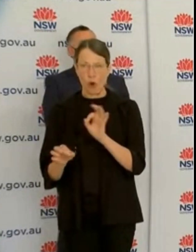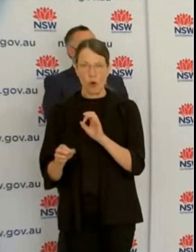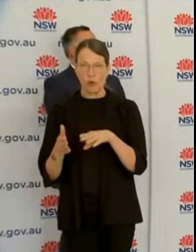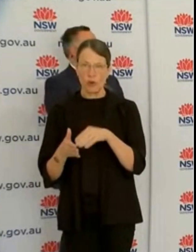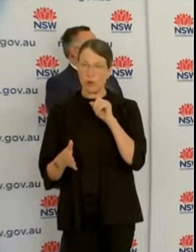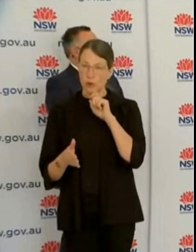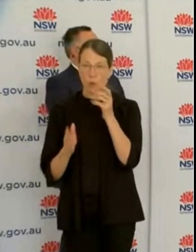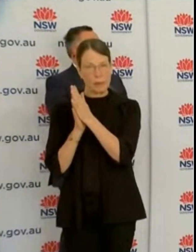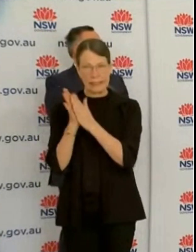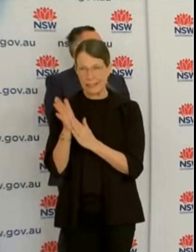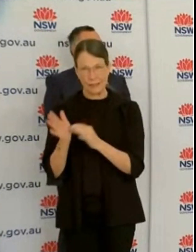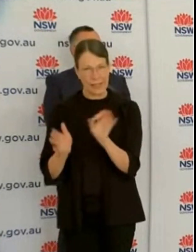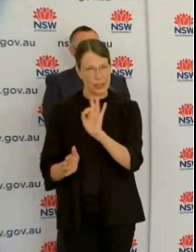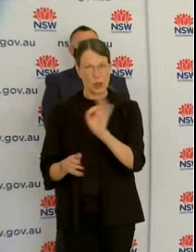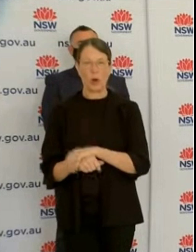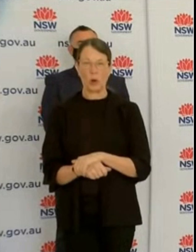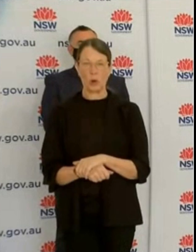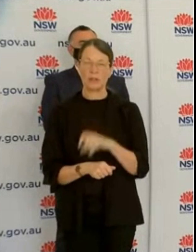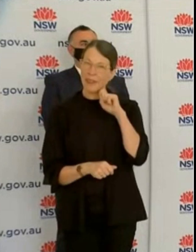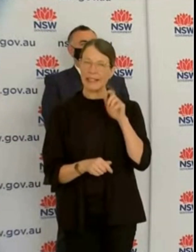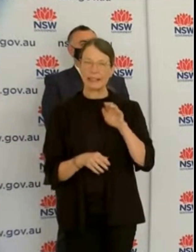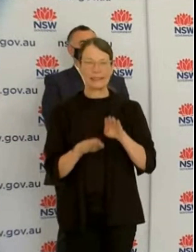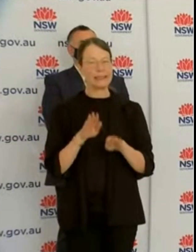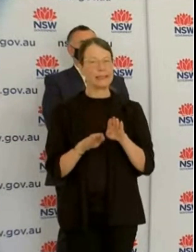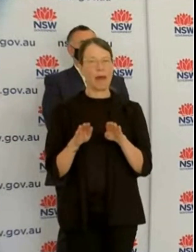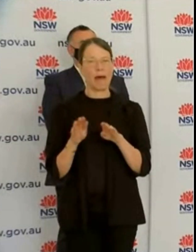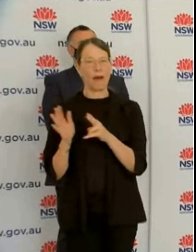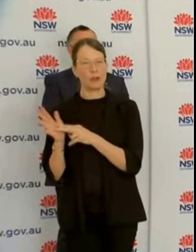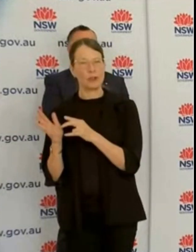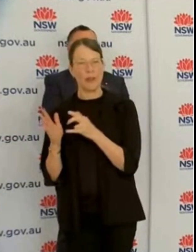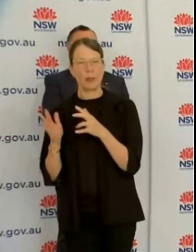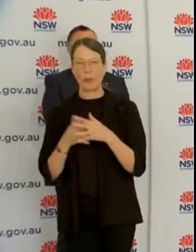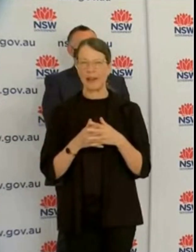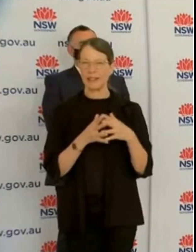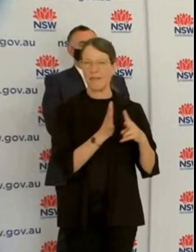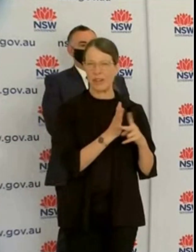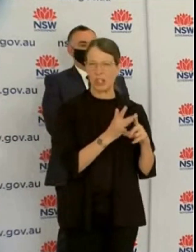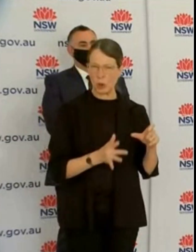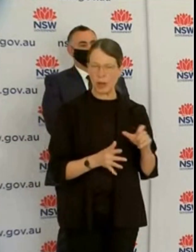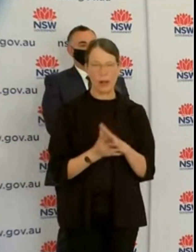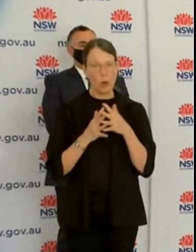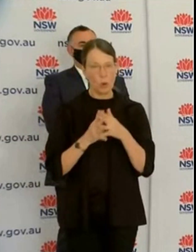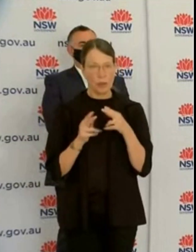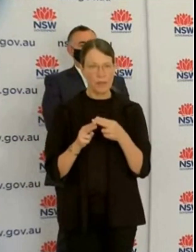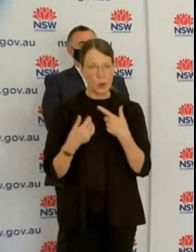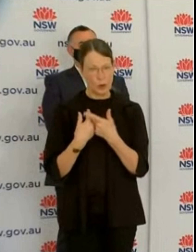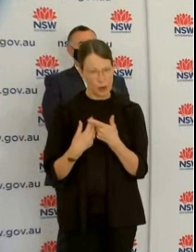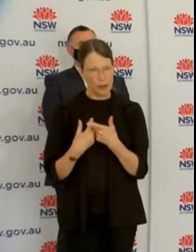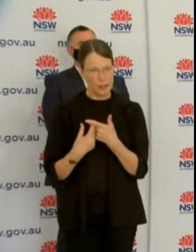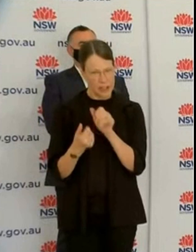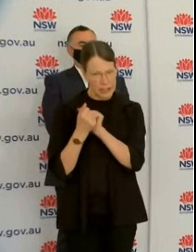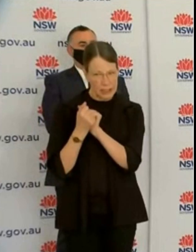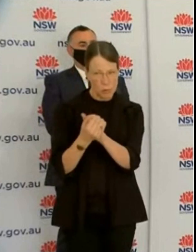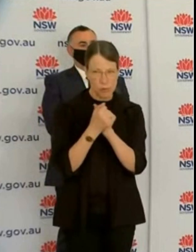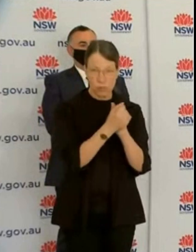Victorian students went through this last year, and I suspect we'll go through it again. So where Victoria and New South Wales is concerned, it's in the interests of the universities to work with us, and they've been